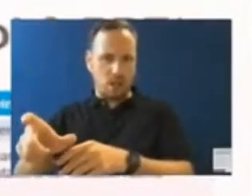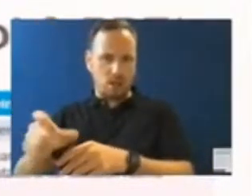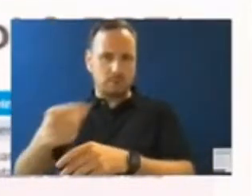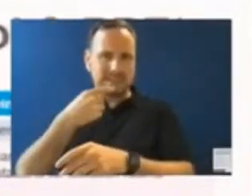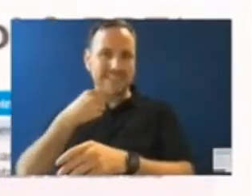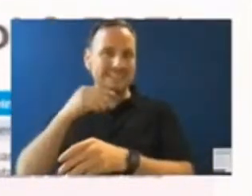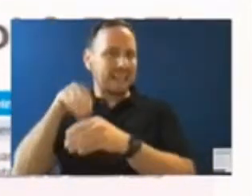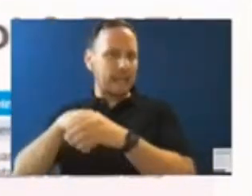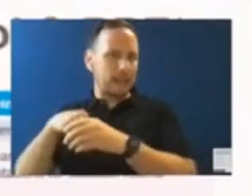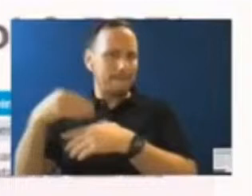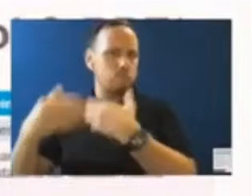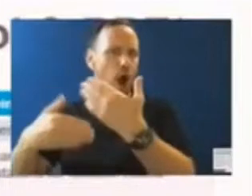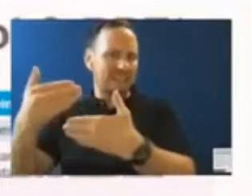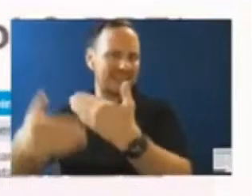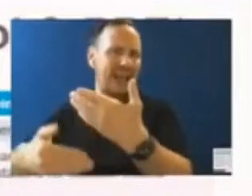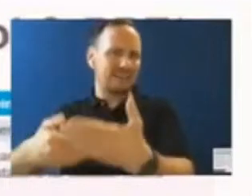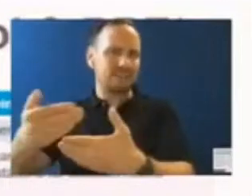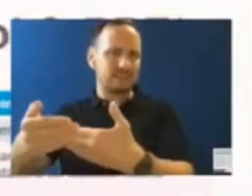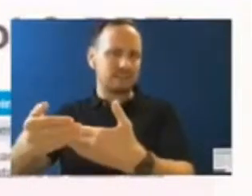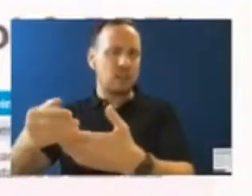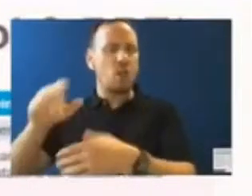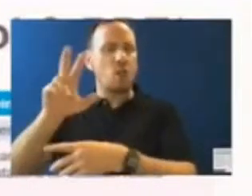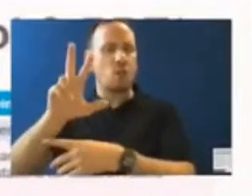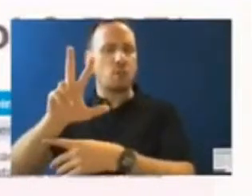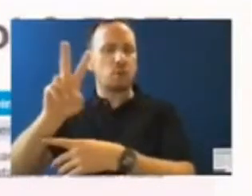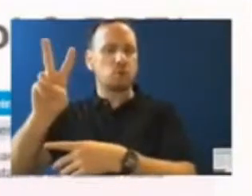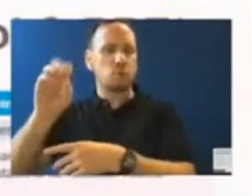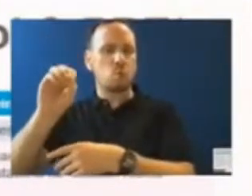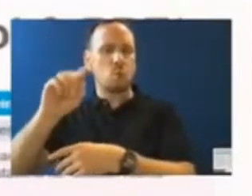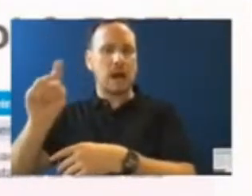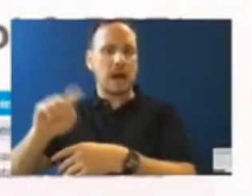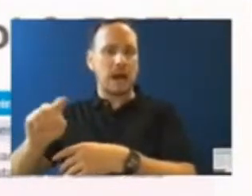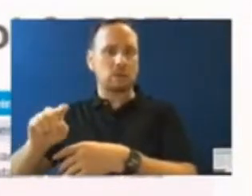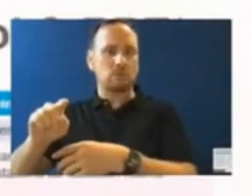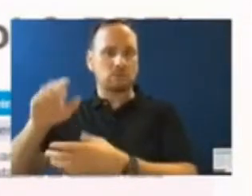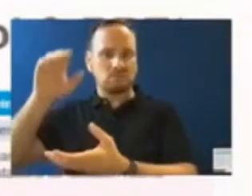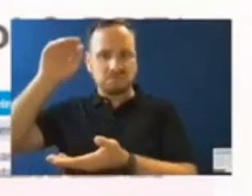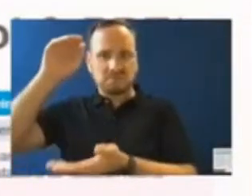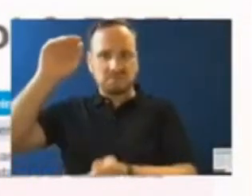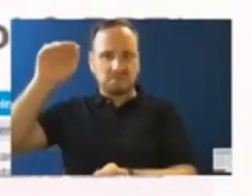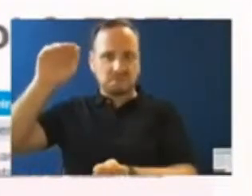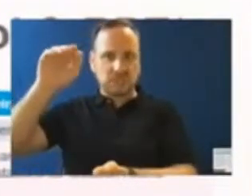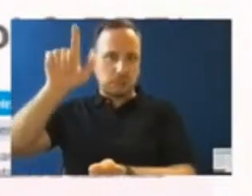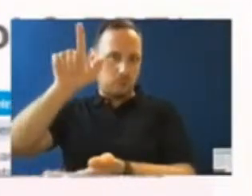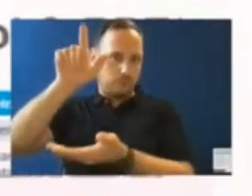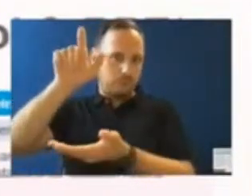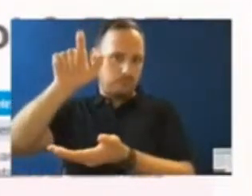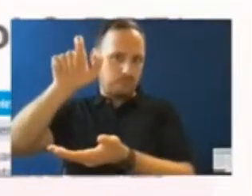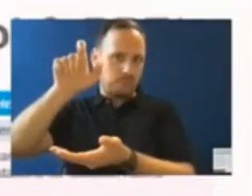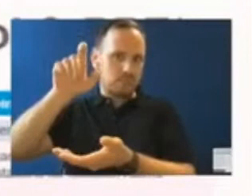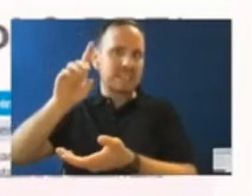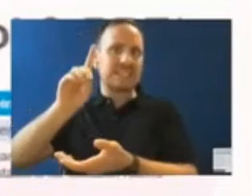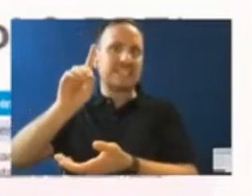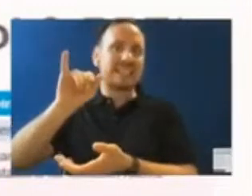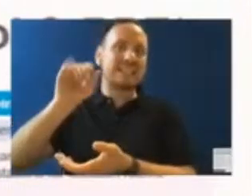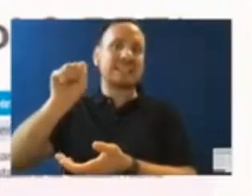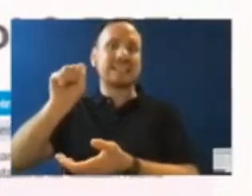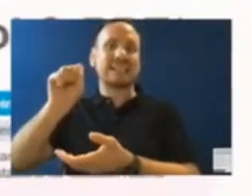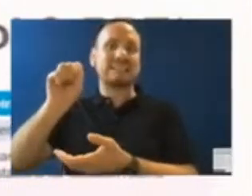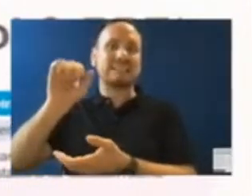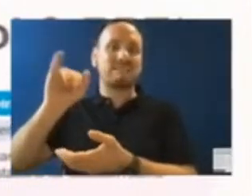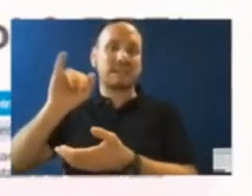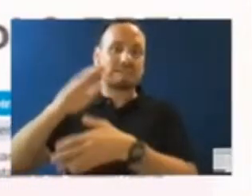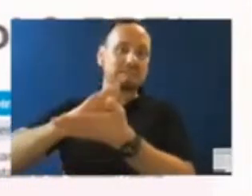in the process of providing 32-ounce spray bottles of a sanitizer disinfectant product. The key there is